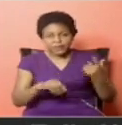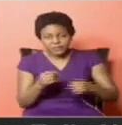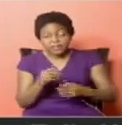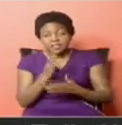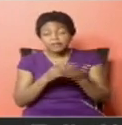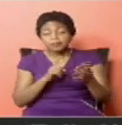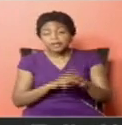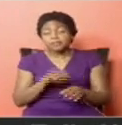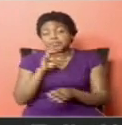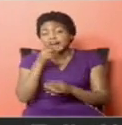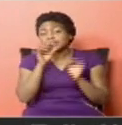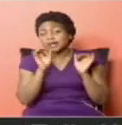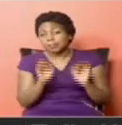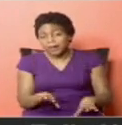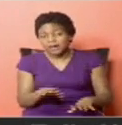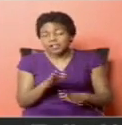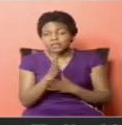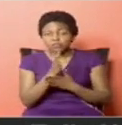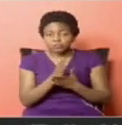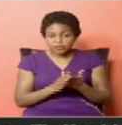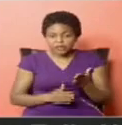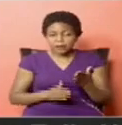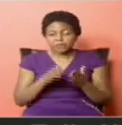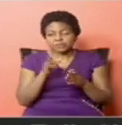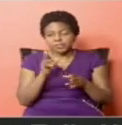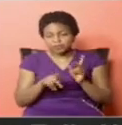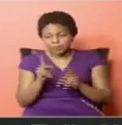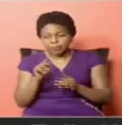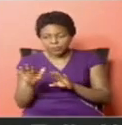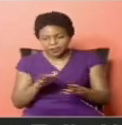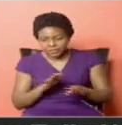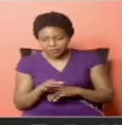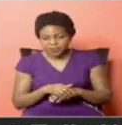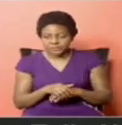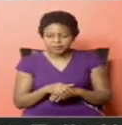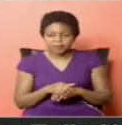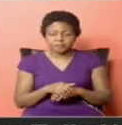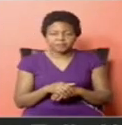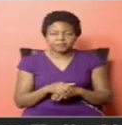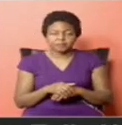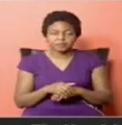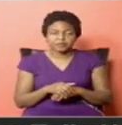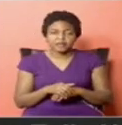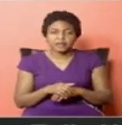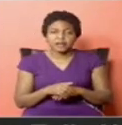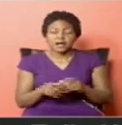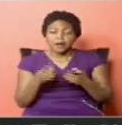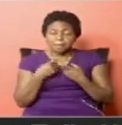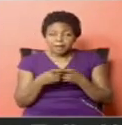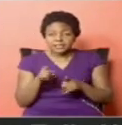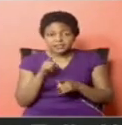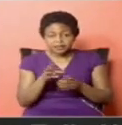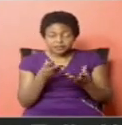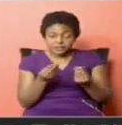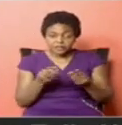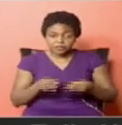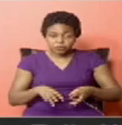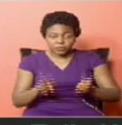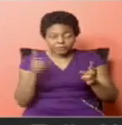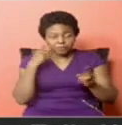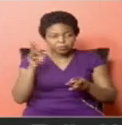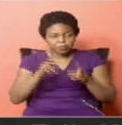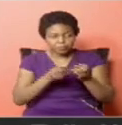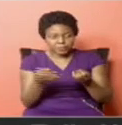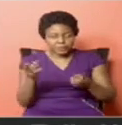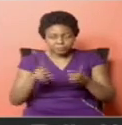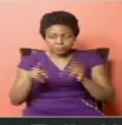answer to some of these constraints and some of these tensions, is an easy way for many people to vent their anger.